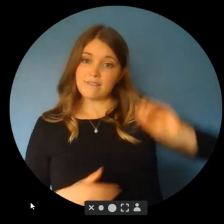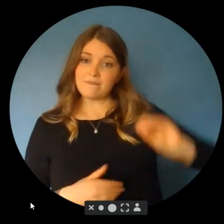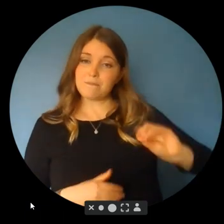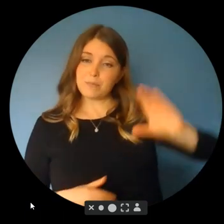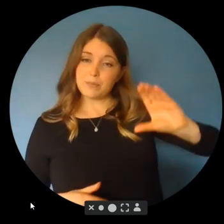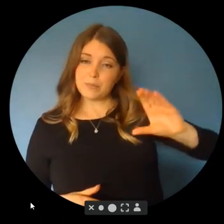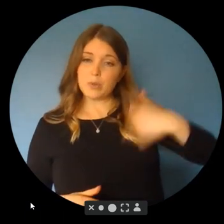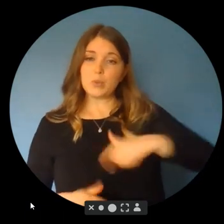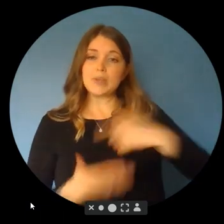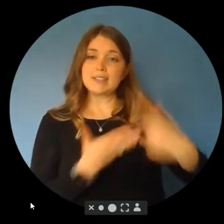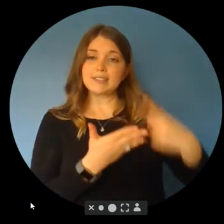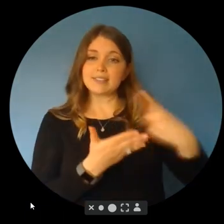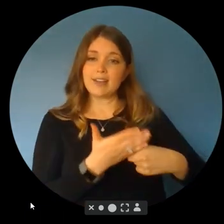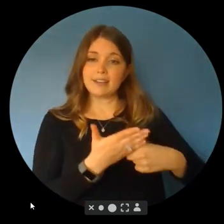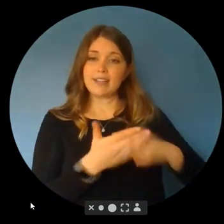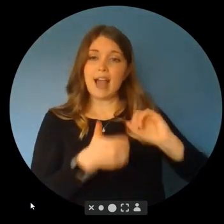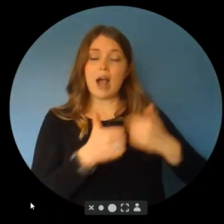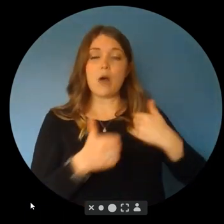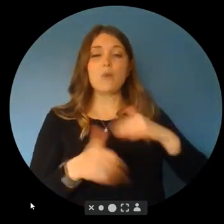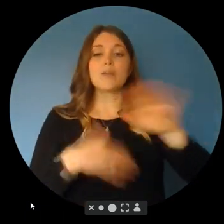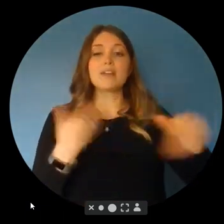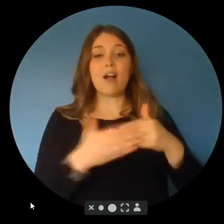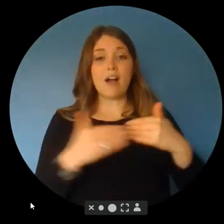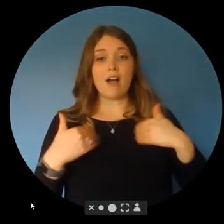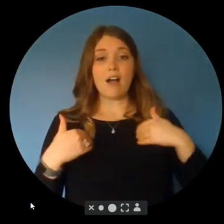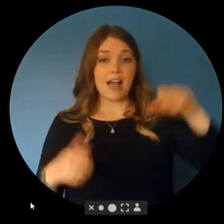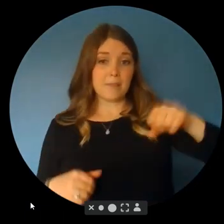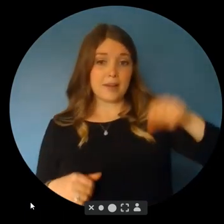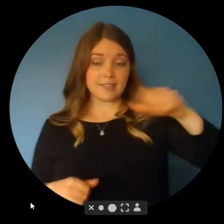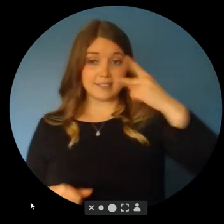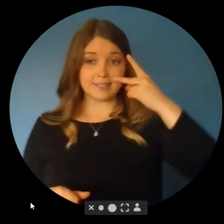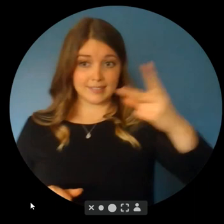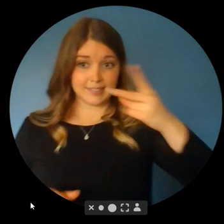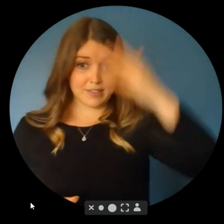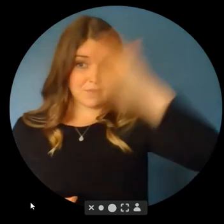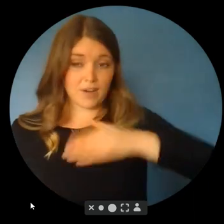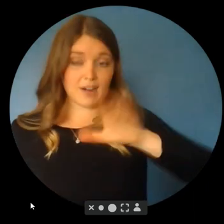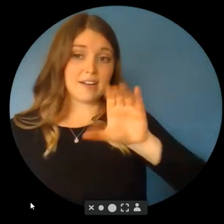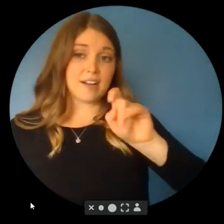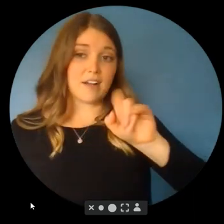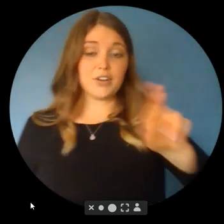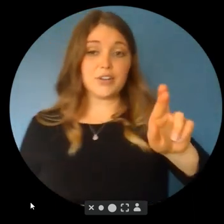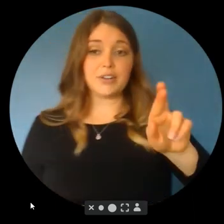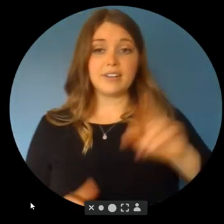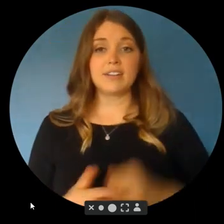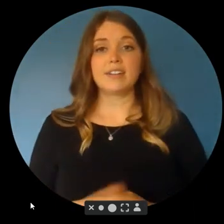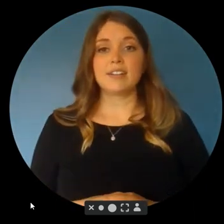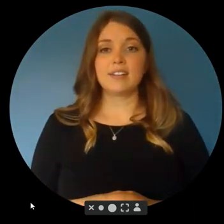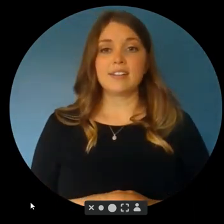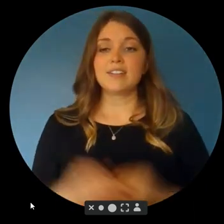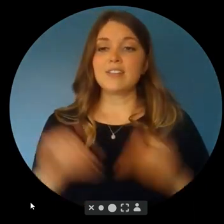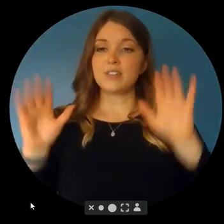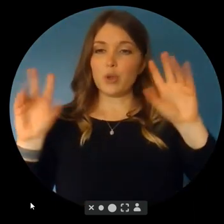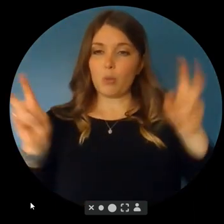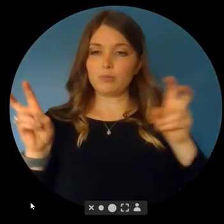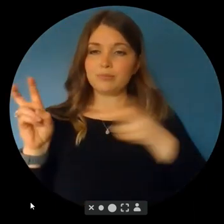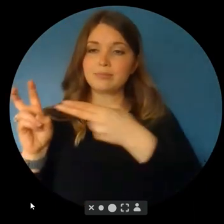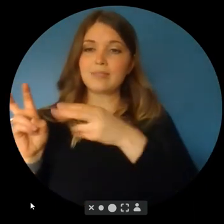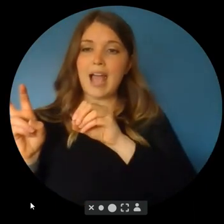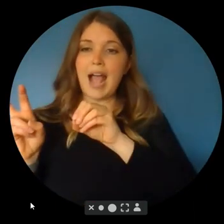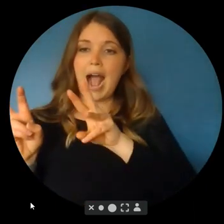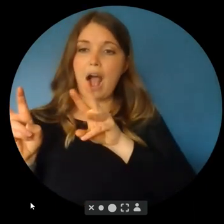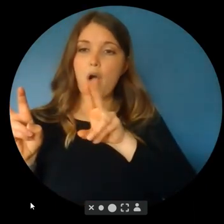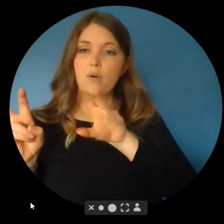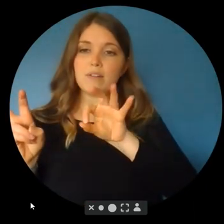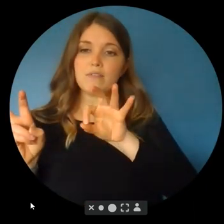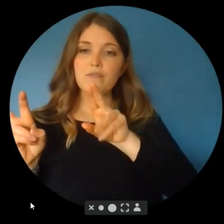have buckets. And it's important. Here, let me show you the cover of it. Yeah. So this is How Full Is Your